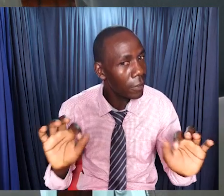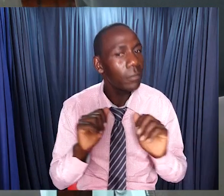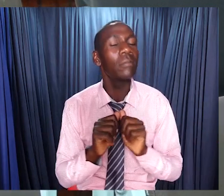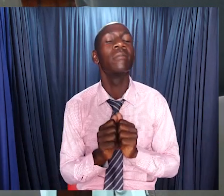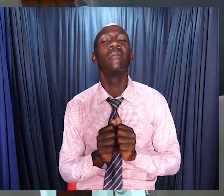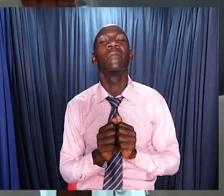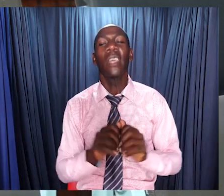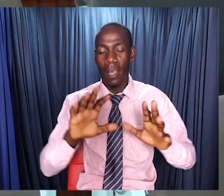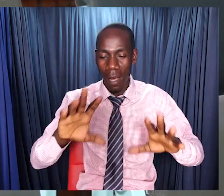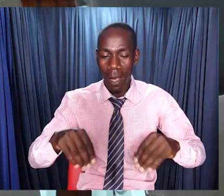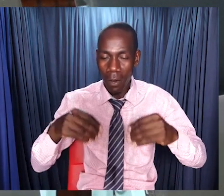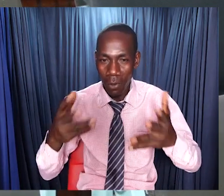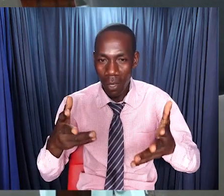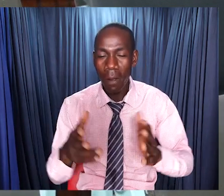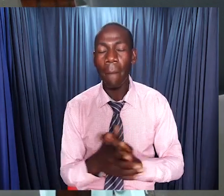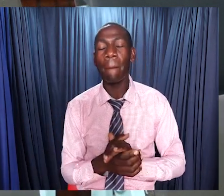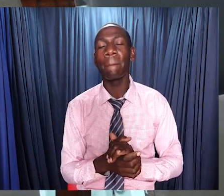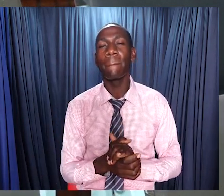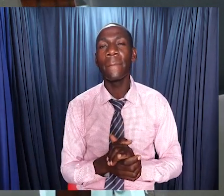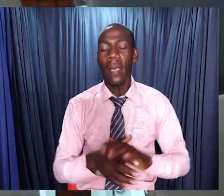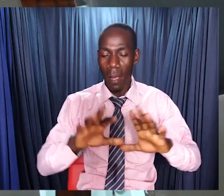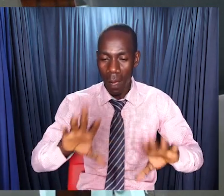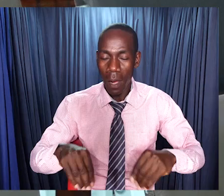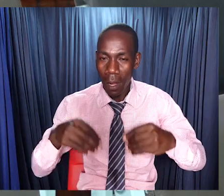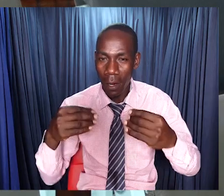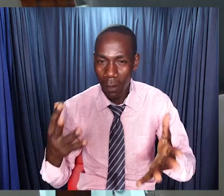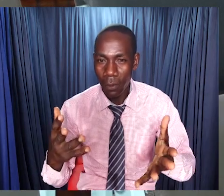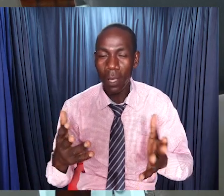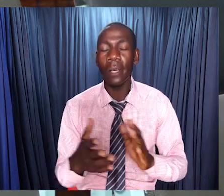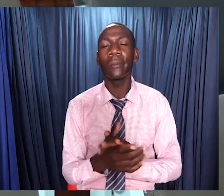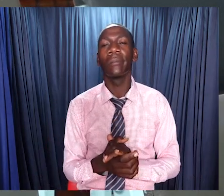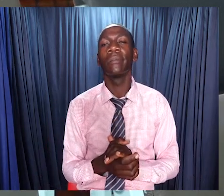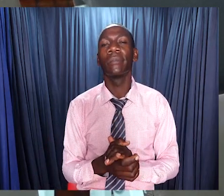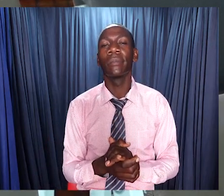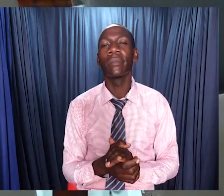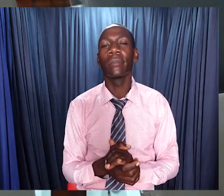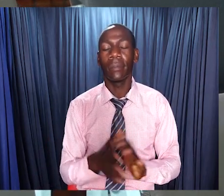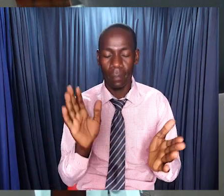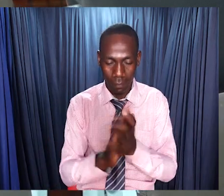land. Hallelujah. Hallelujah. Hallelujah. Hallelujah.